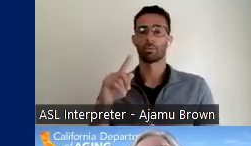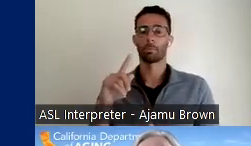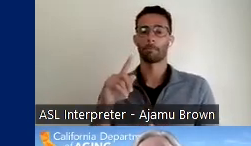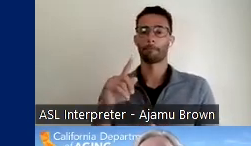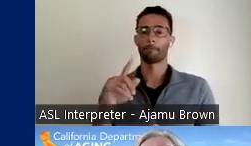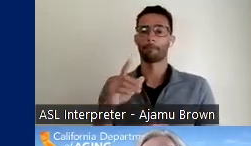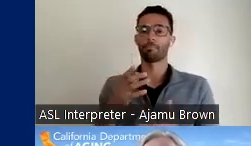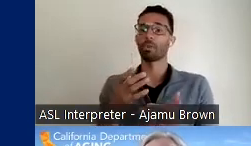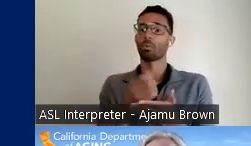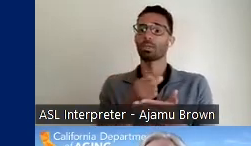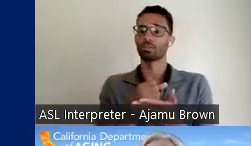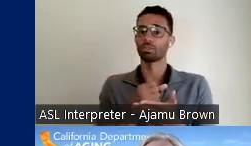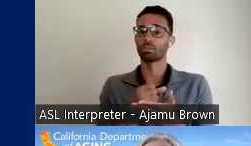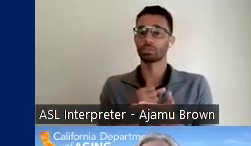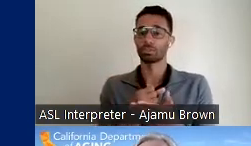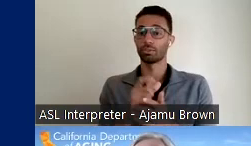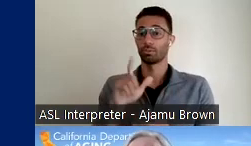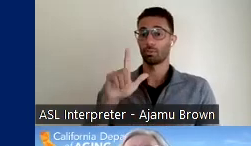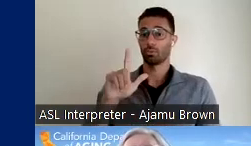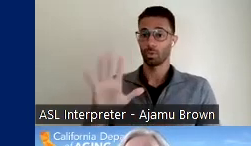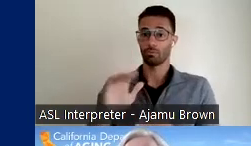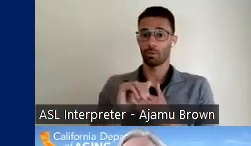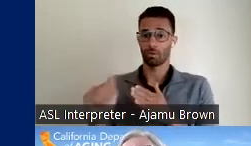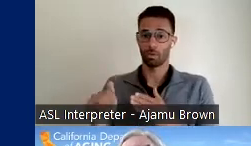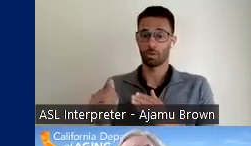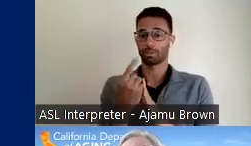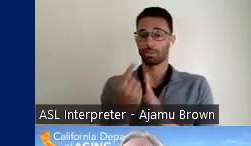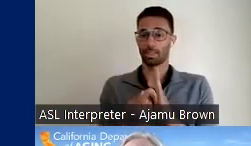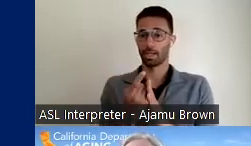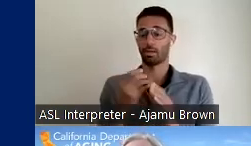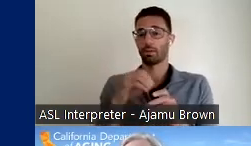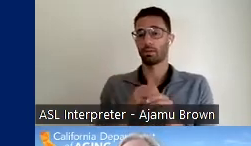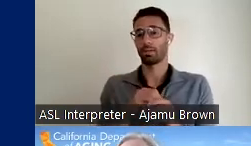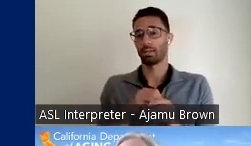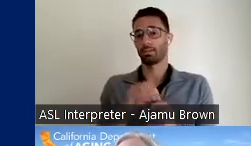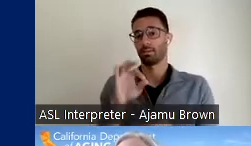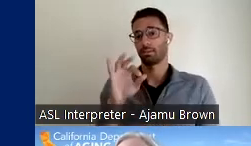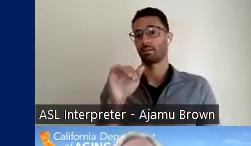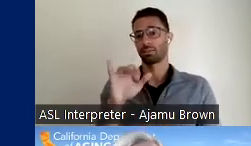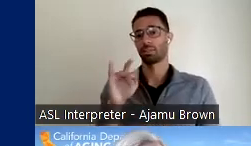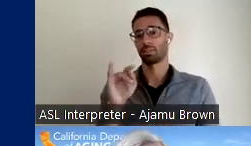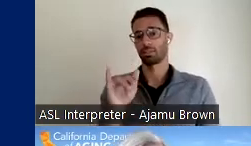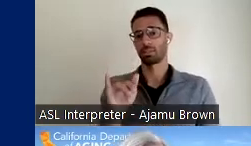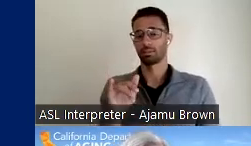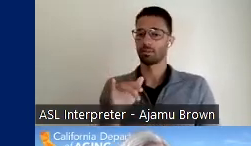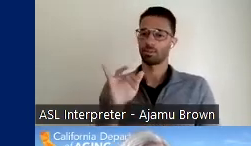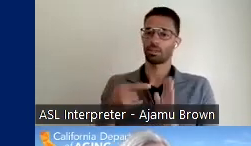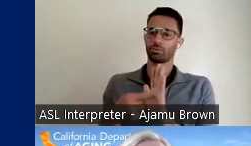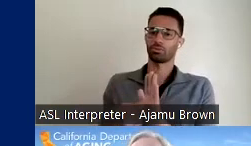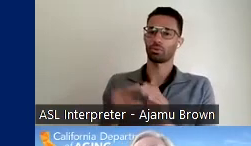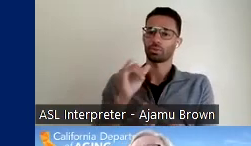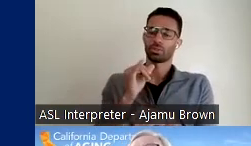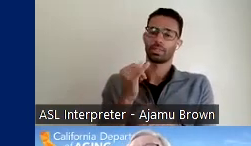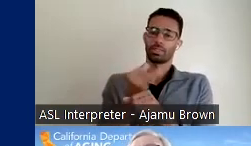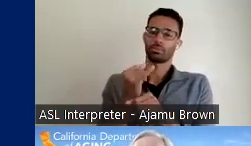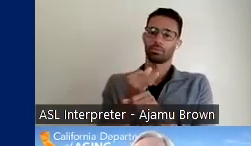wages to be $25 an hour in facilities. And that shows the institutional bias, while